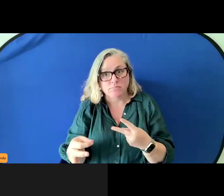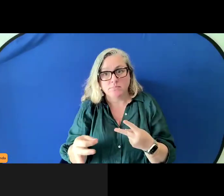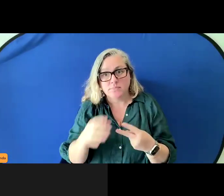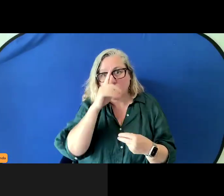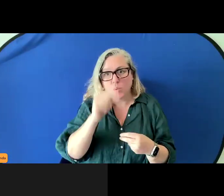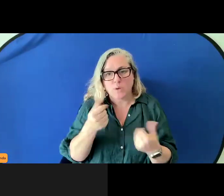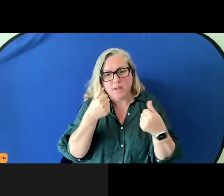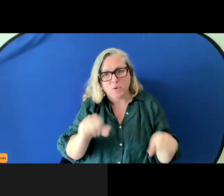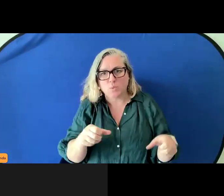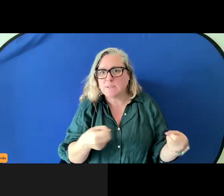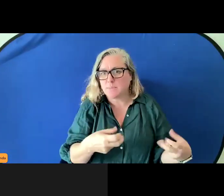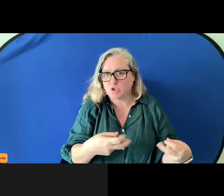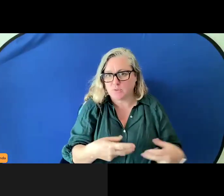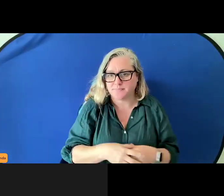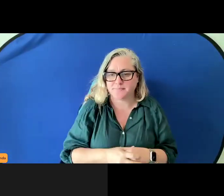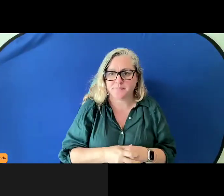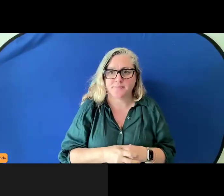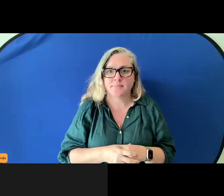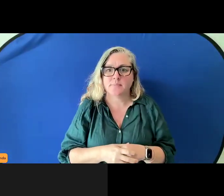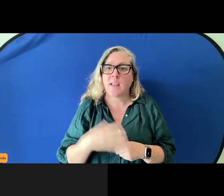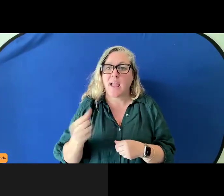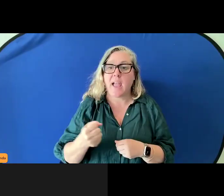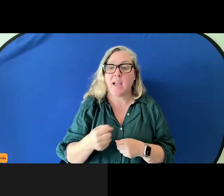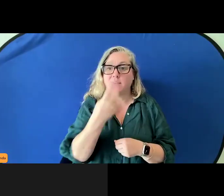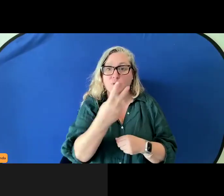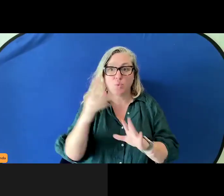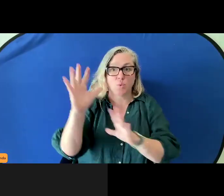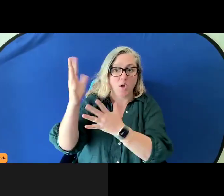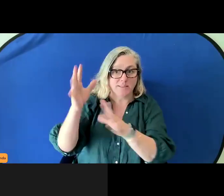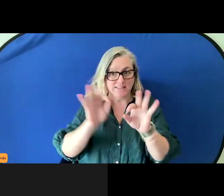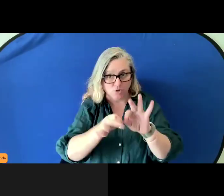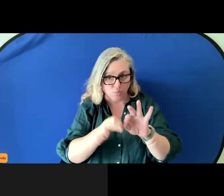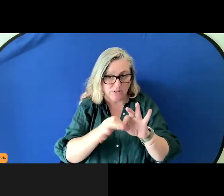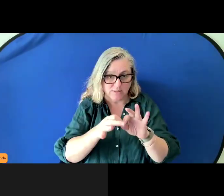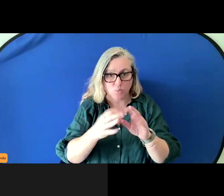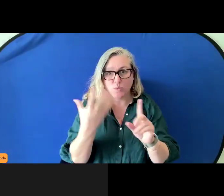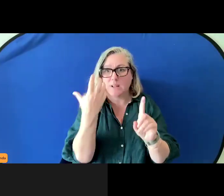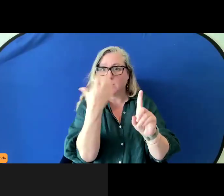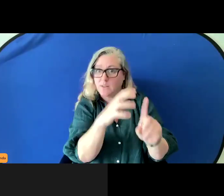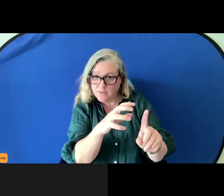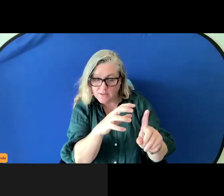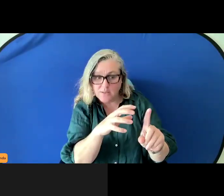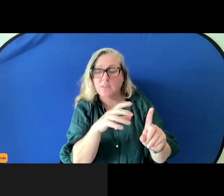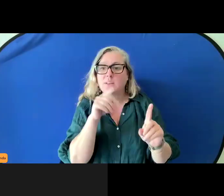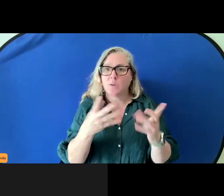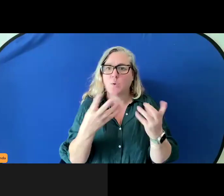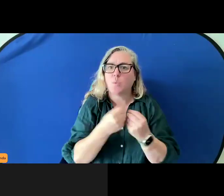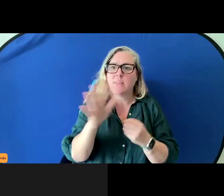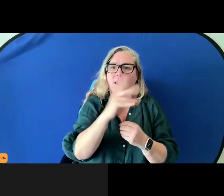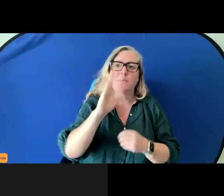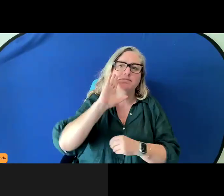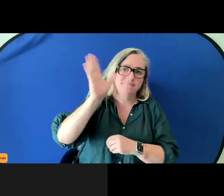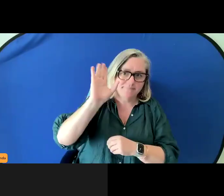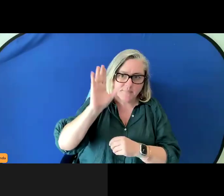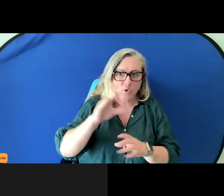you follow along. We have 2 Auslan interpreters, and they'll be spotlighted alongside any speakers today. So